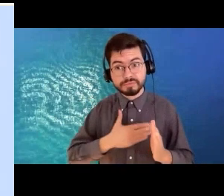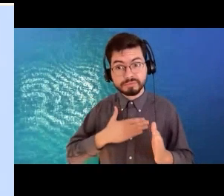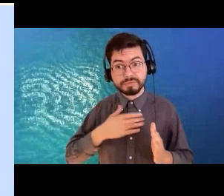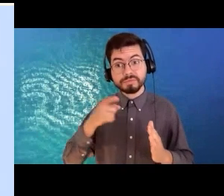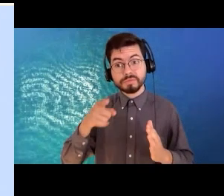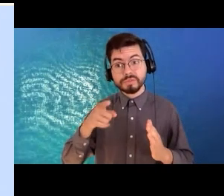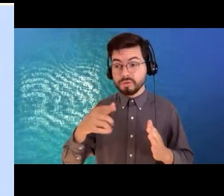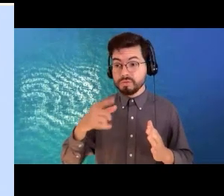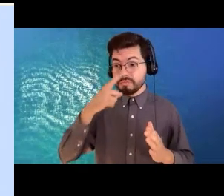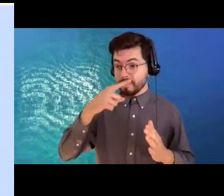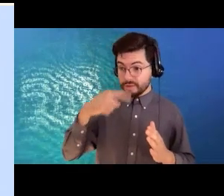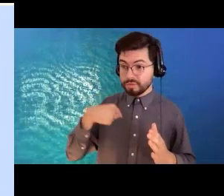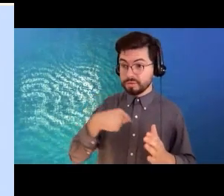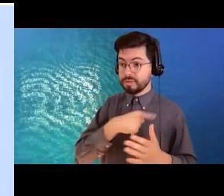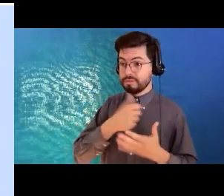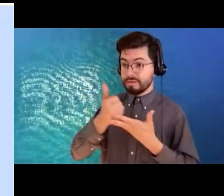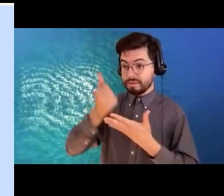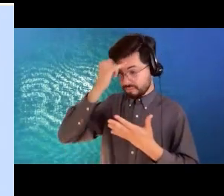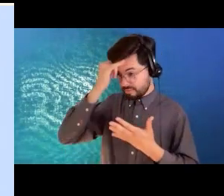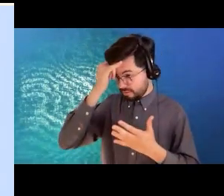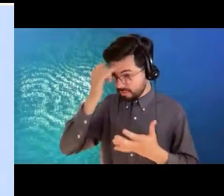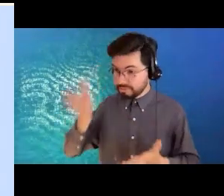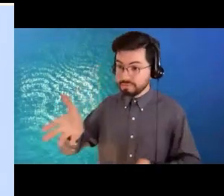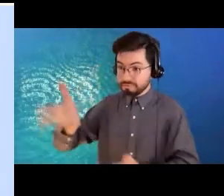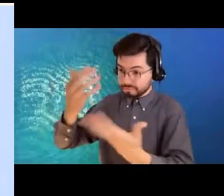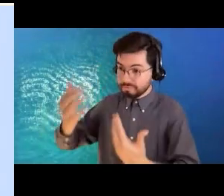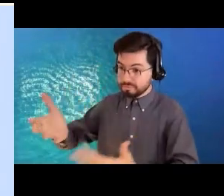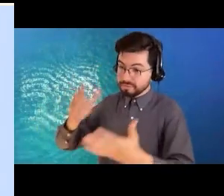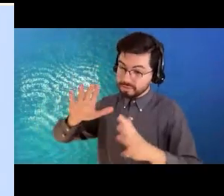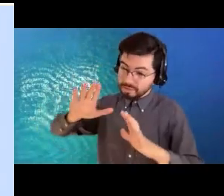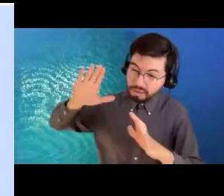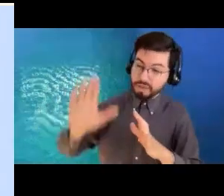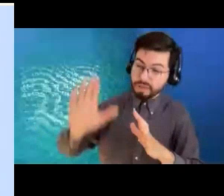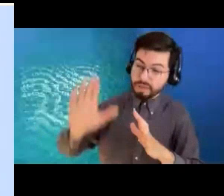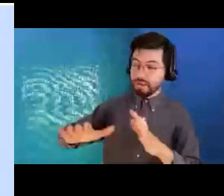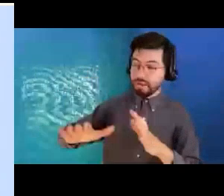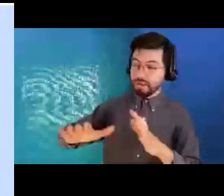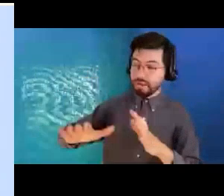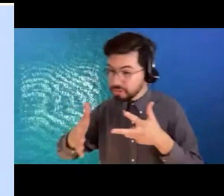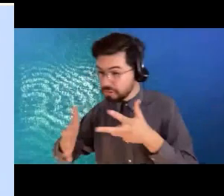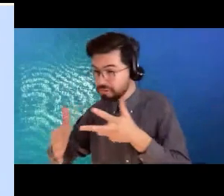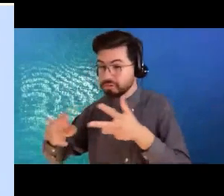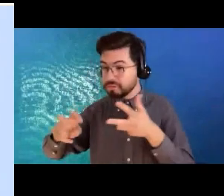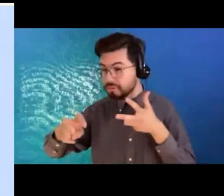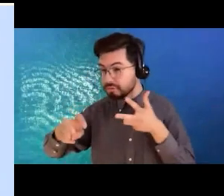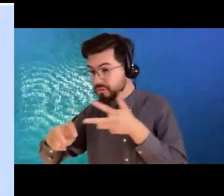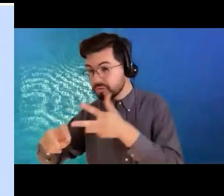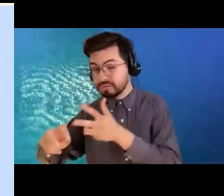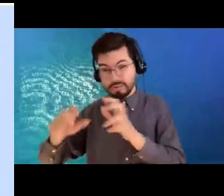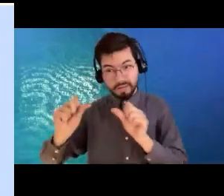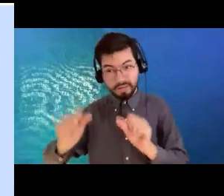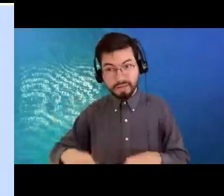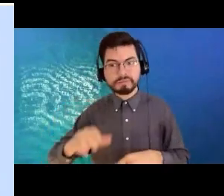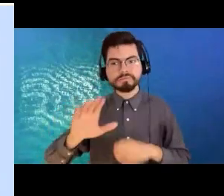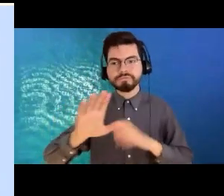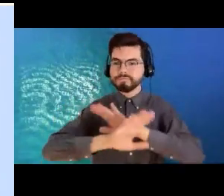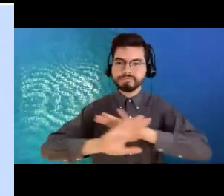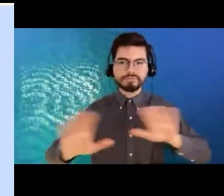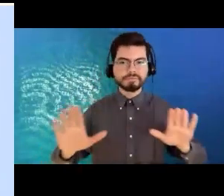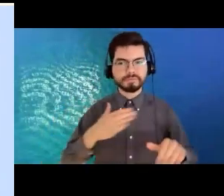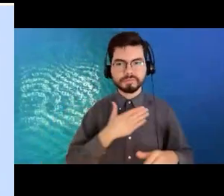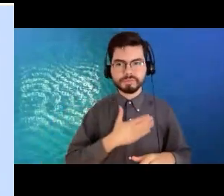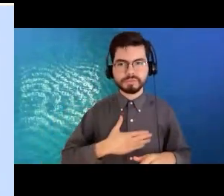please don't do that. We need to obey all the rules of the road, just like anybody else. It's like I was thinking about this, like a slow moving farm